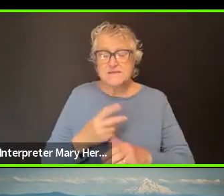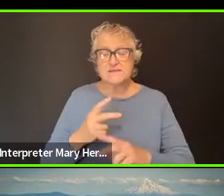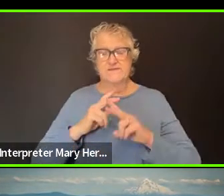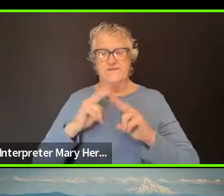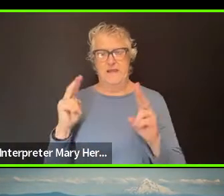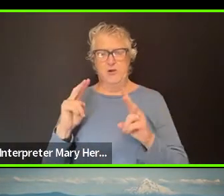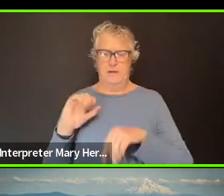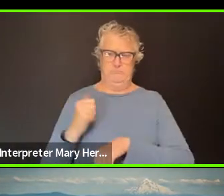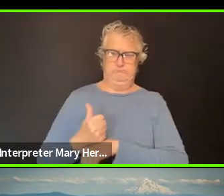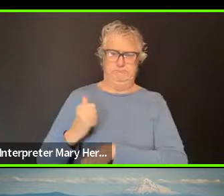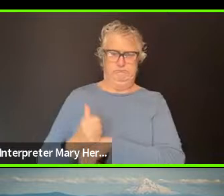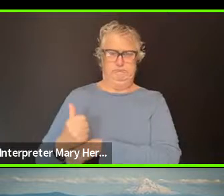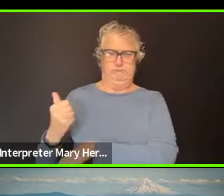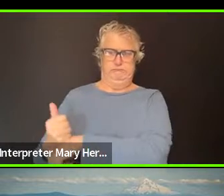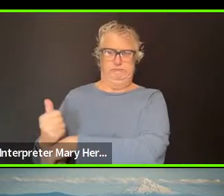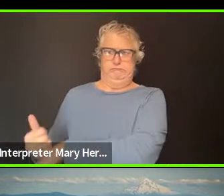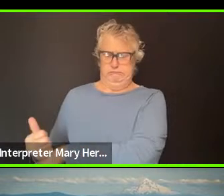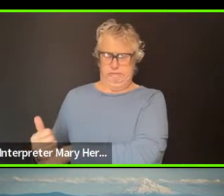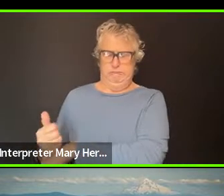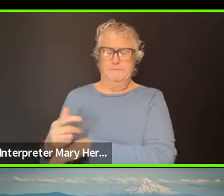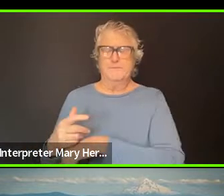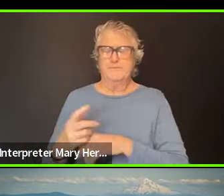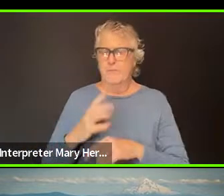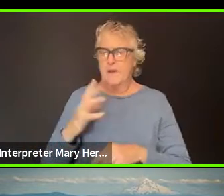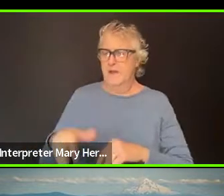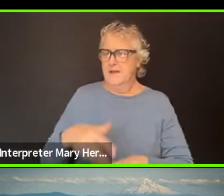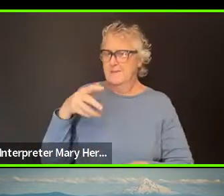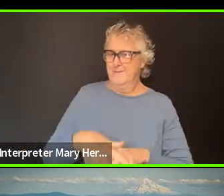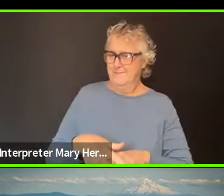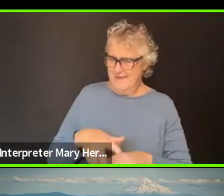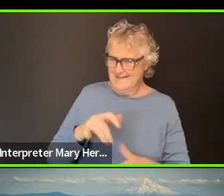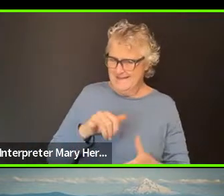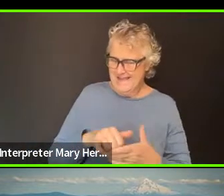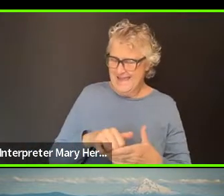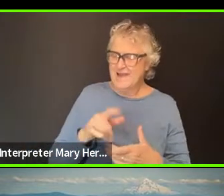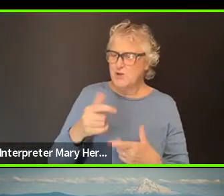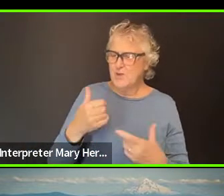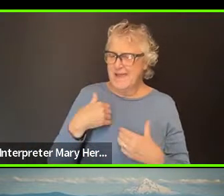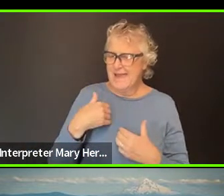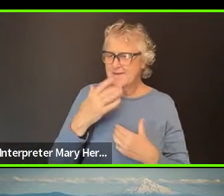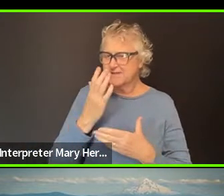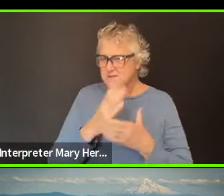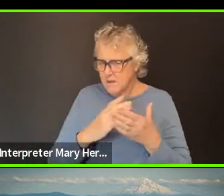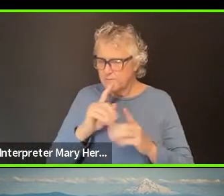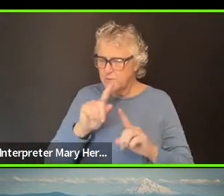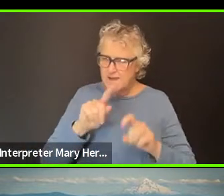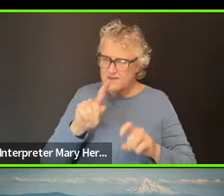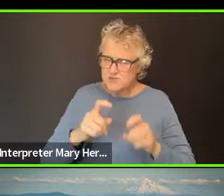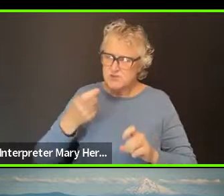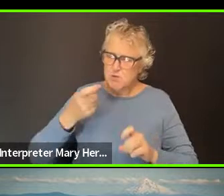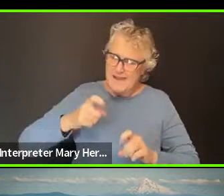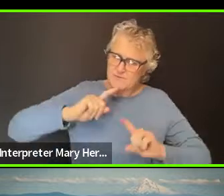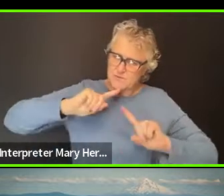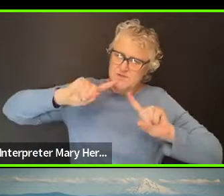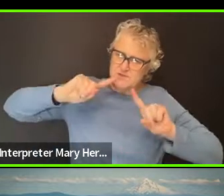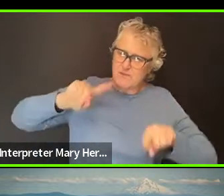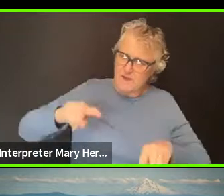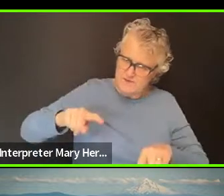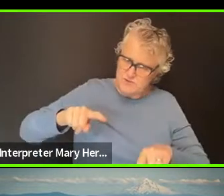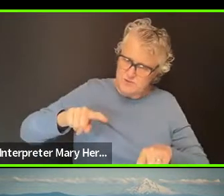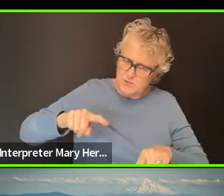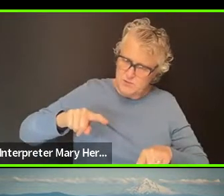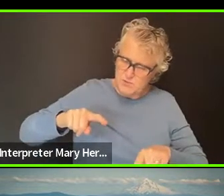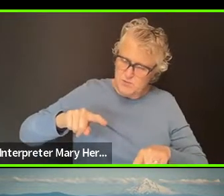analyze. So embedded within that is you have certain questions that you have to respond to in this type of environmental